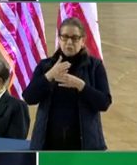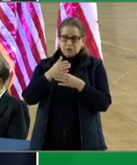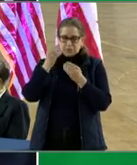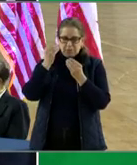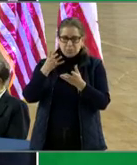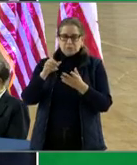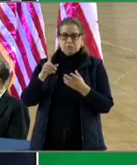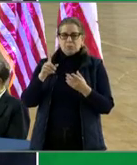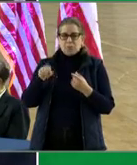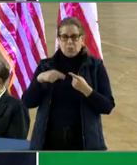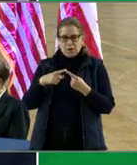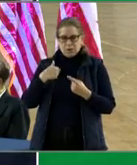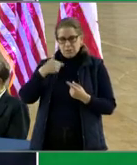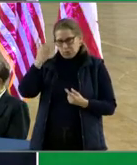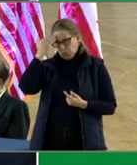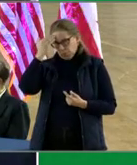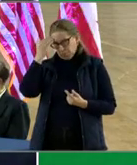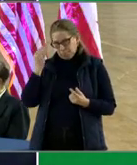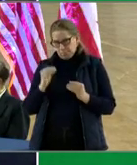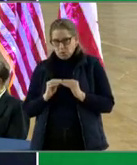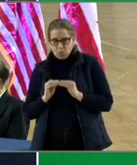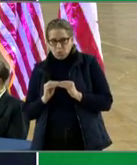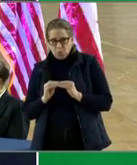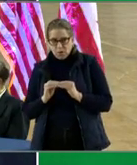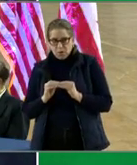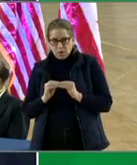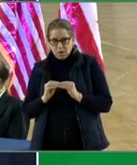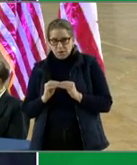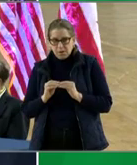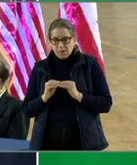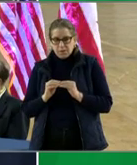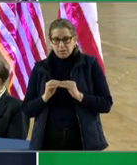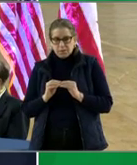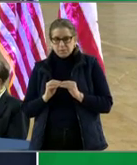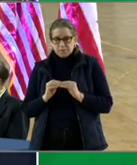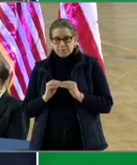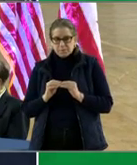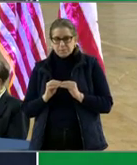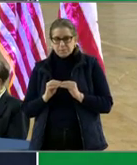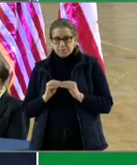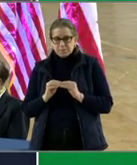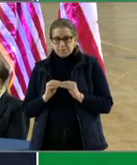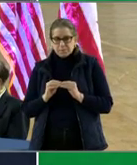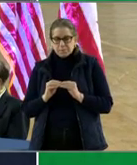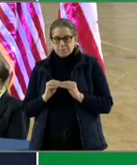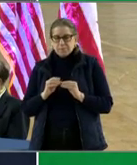will be that will make the experience in the district